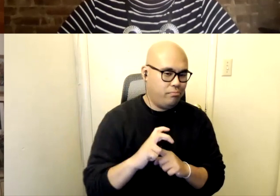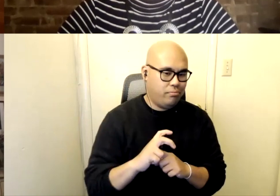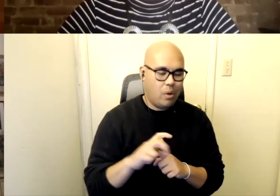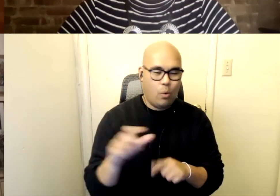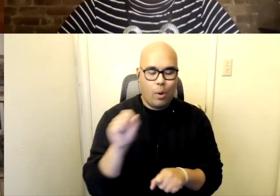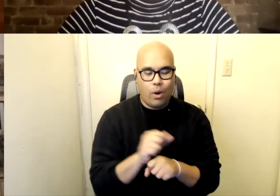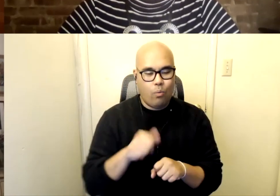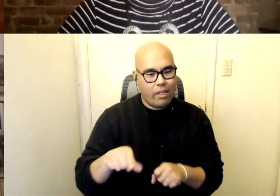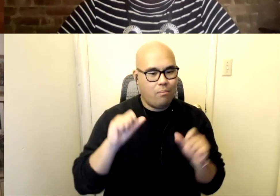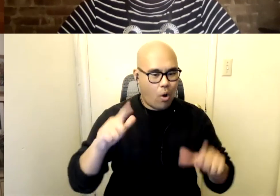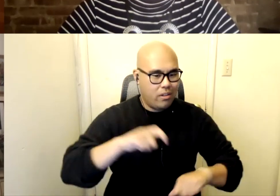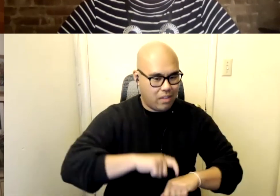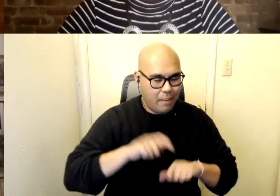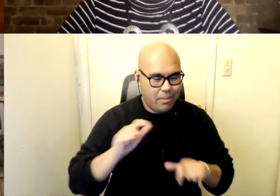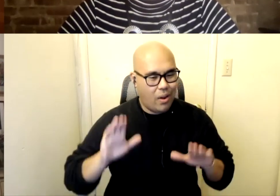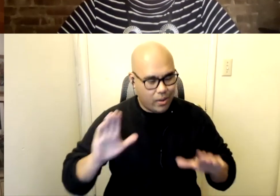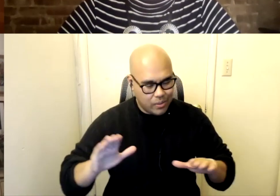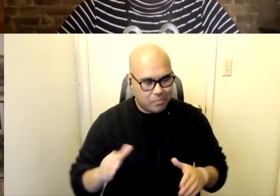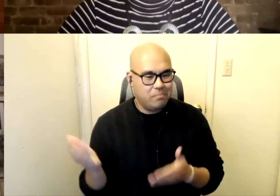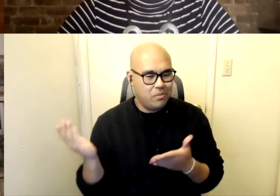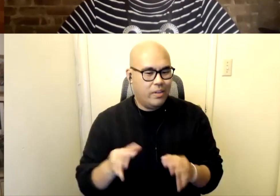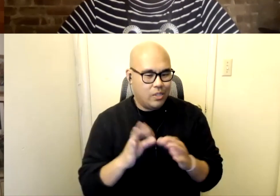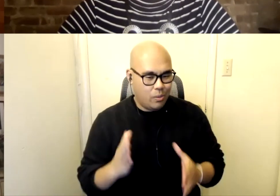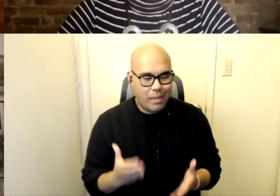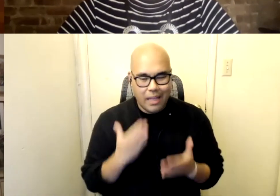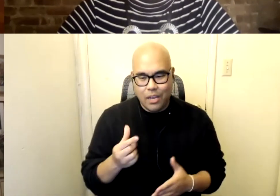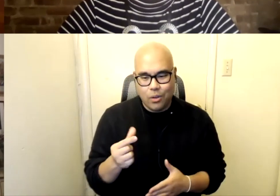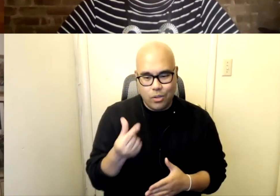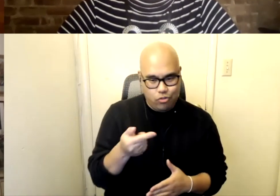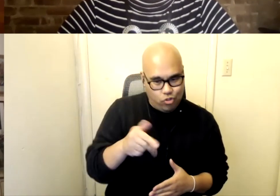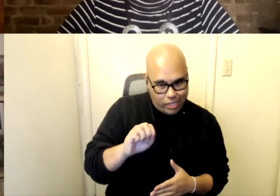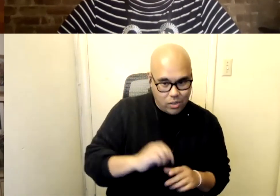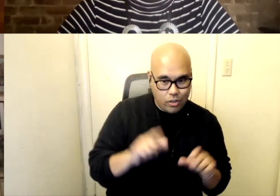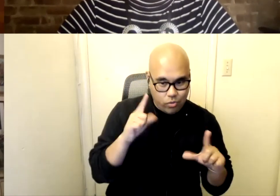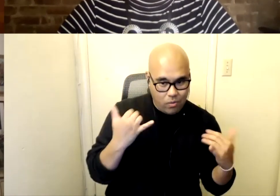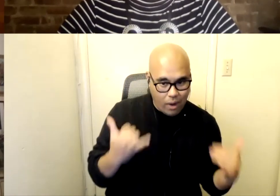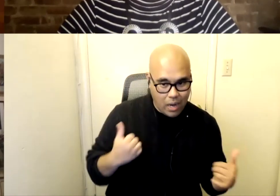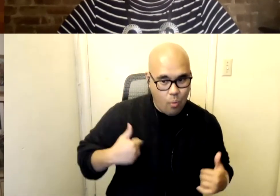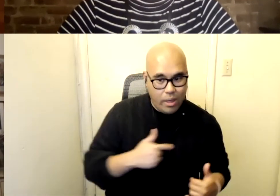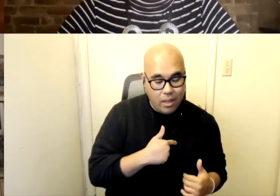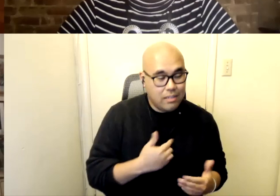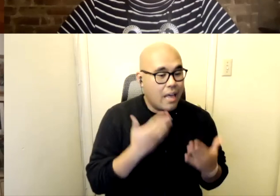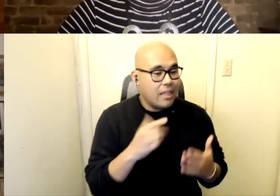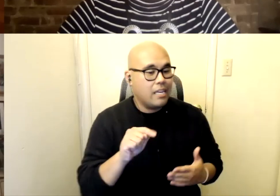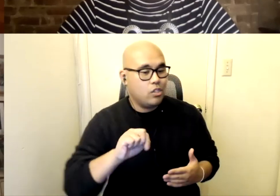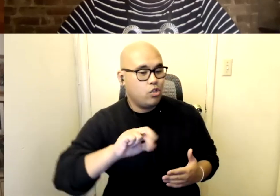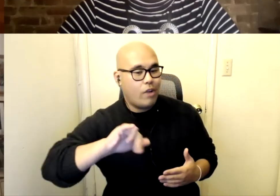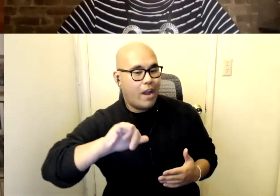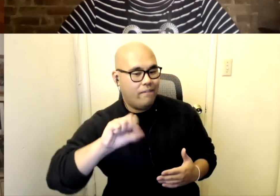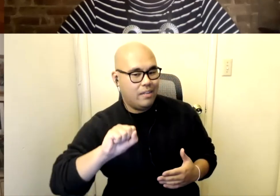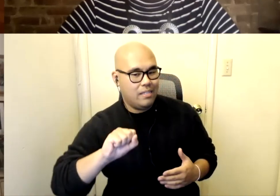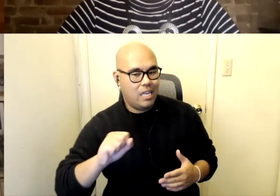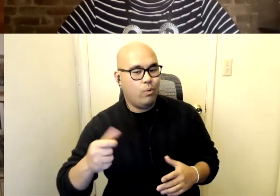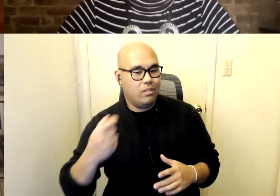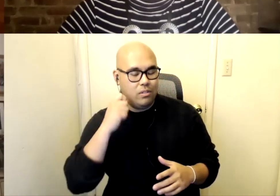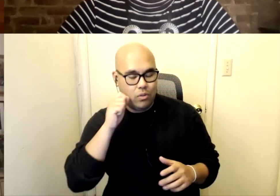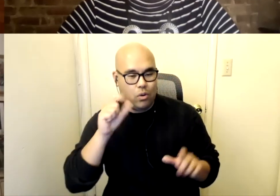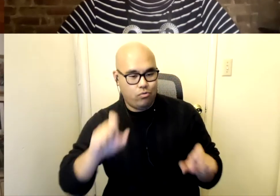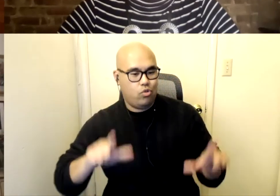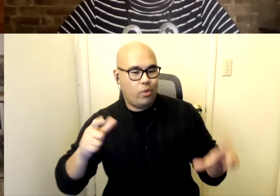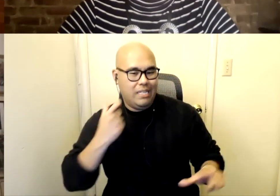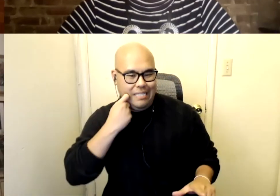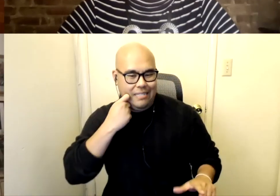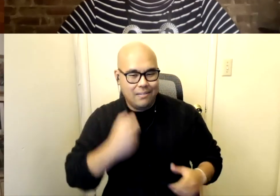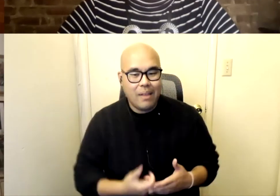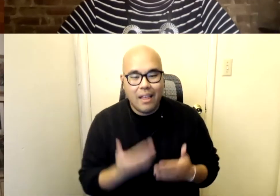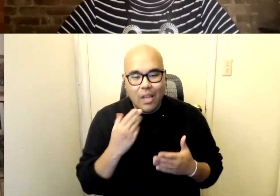the time and they're awesome. Thank you to Jean, who's on screen with us right now, and Travis, who was on screen earlier. Thank